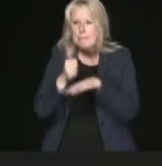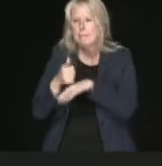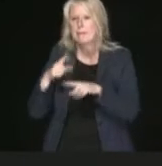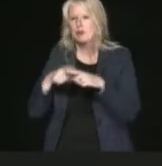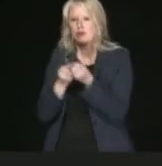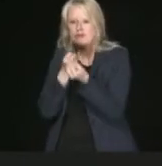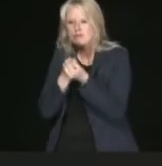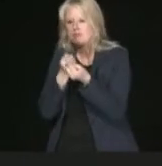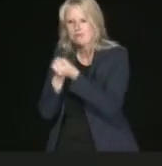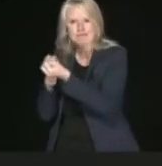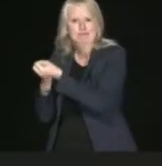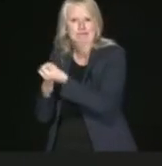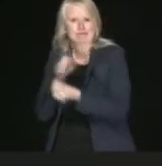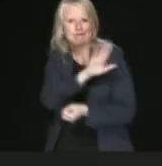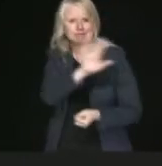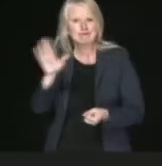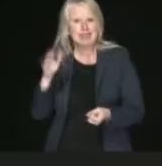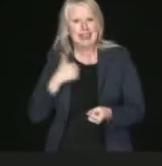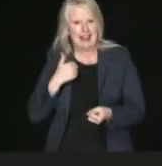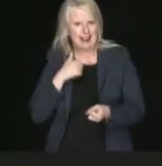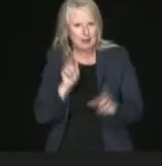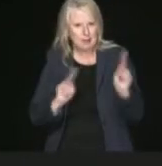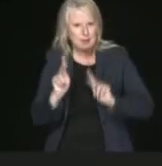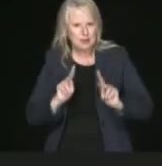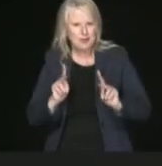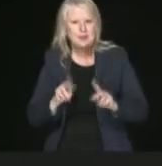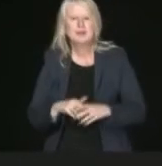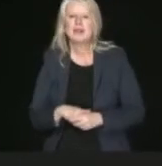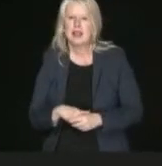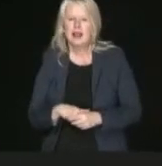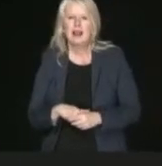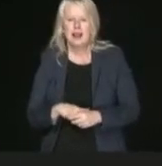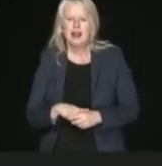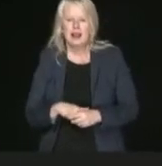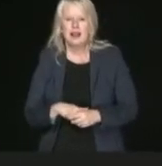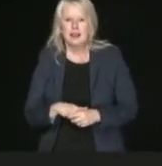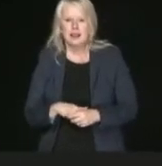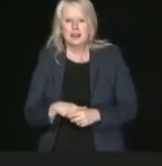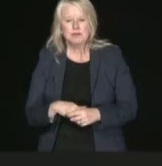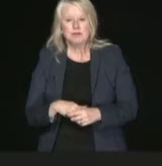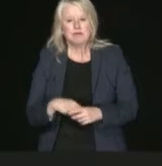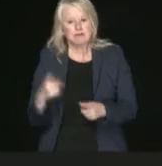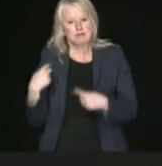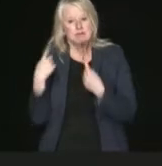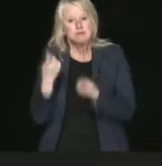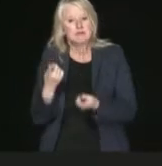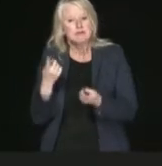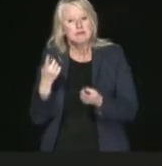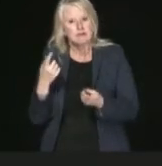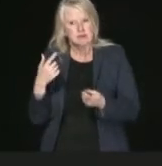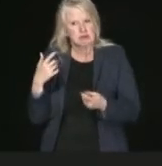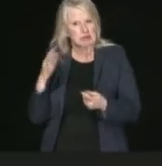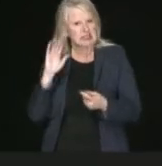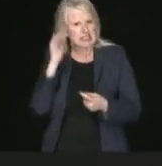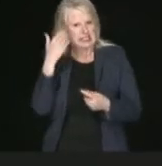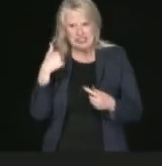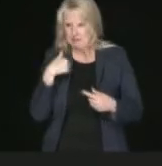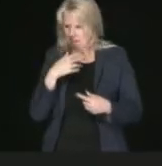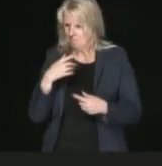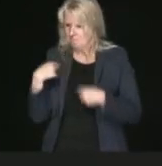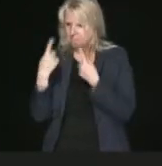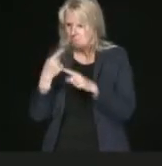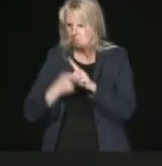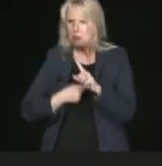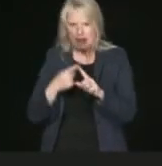of Canadians. Now, certainly our ability to do that was tested in